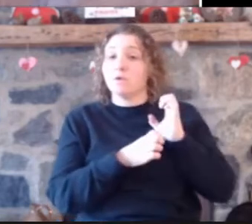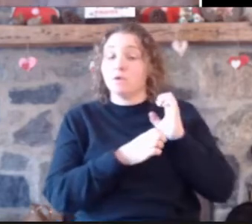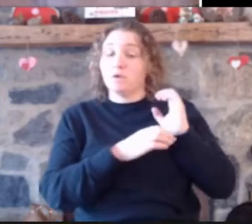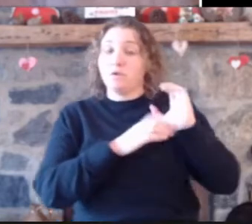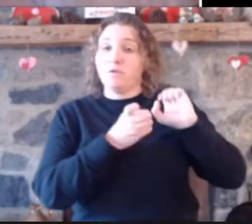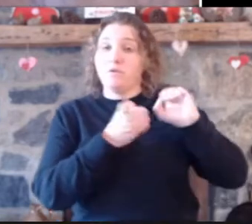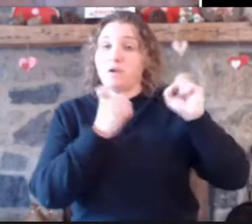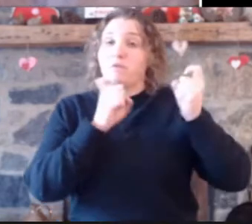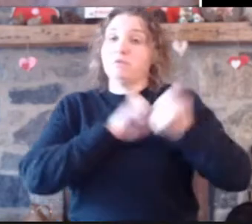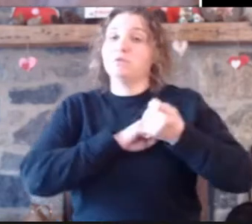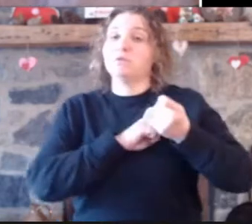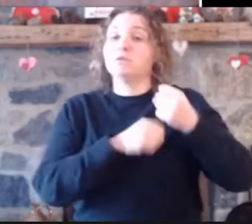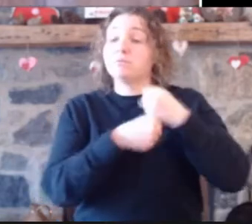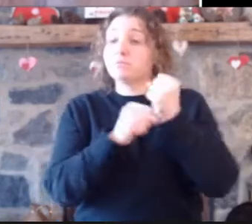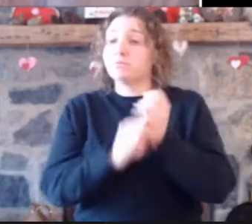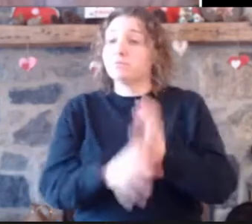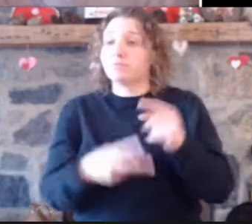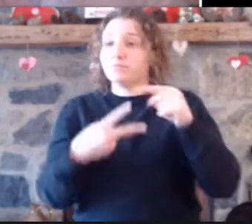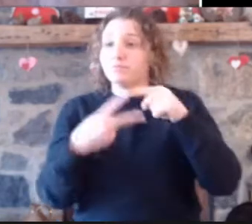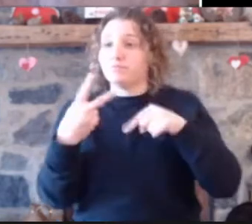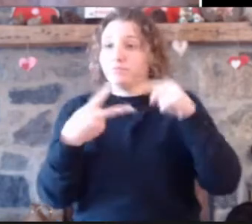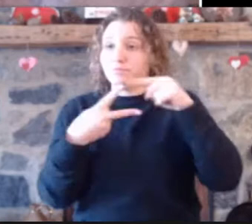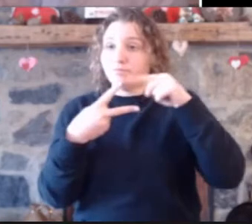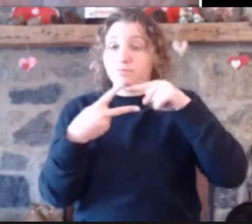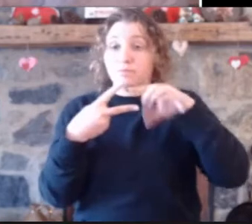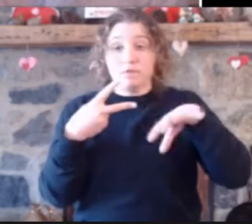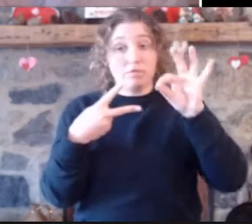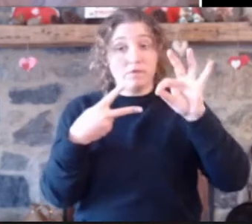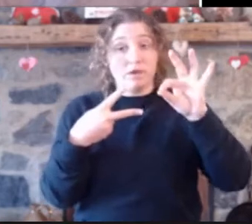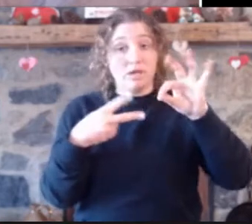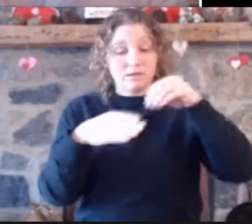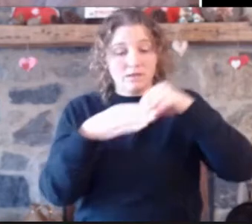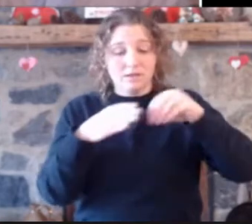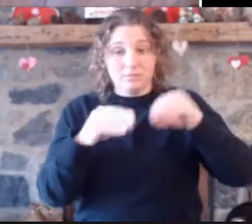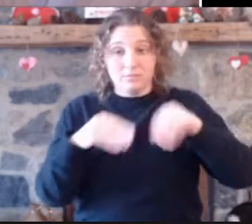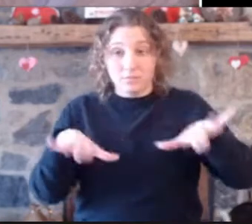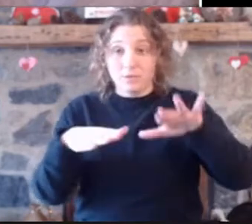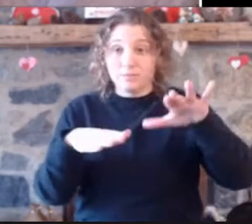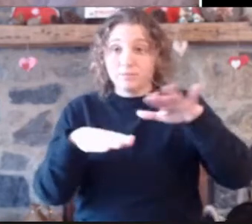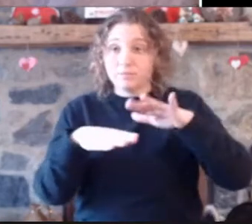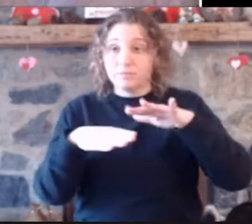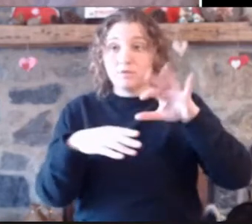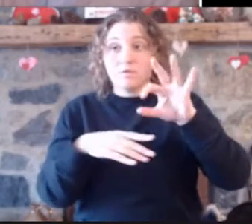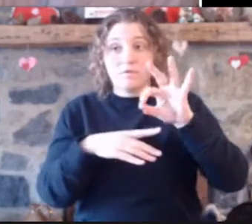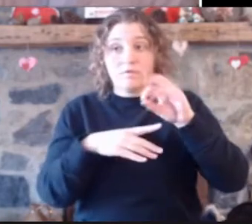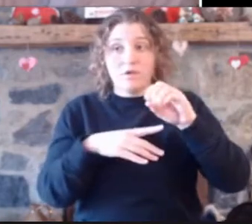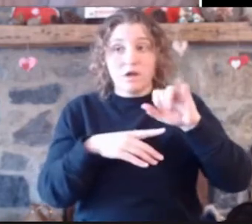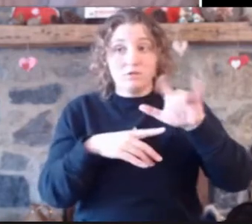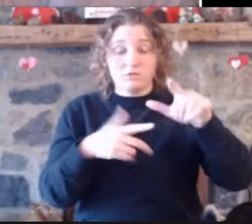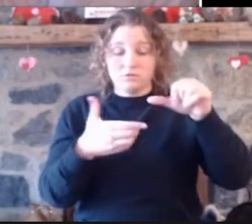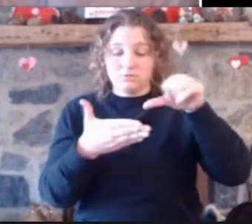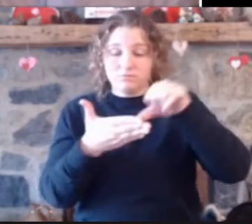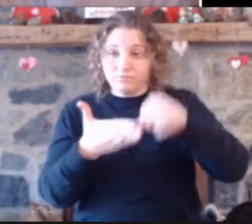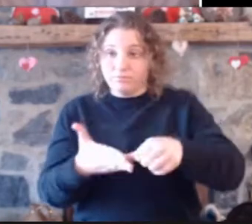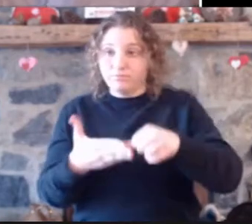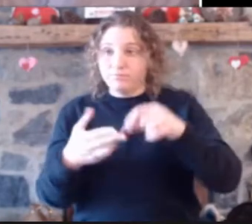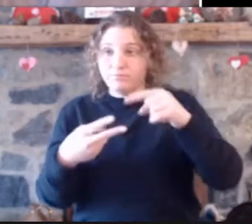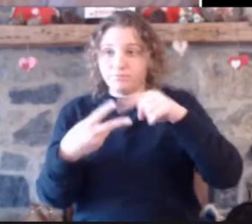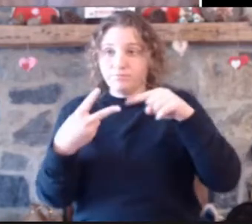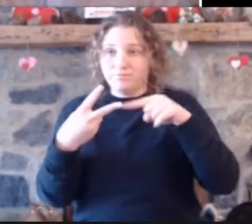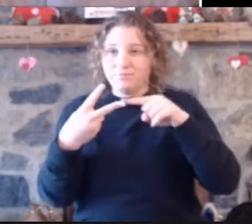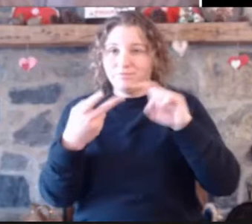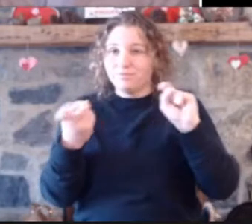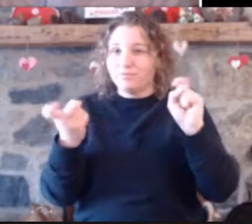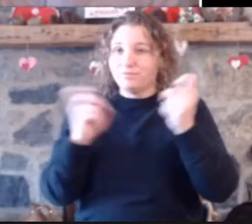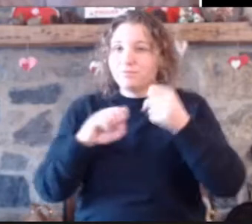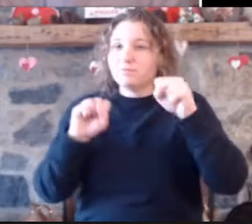two lines of evidence. One, what you find in the dirt, fossils. Two, what we observe of the ability to change. When you